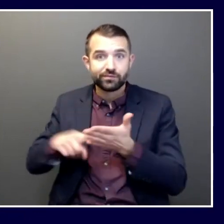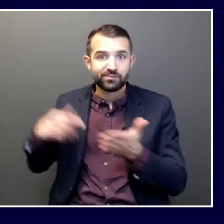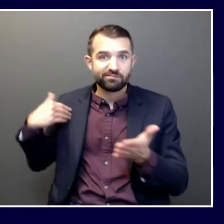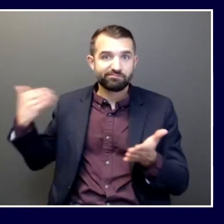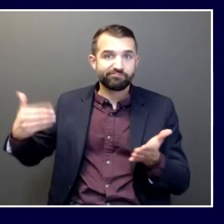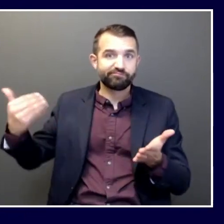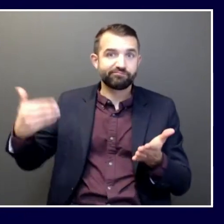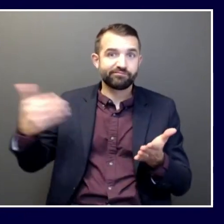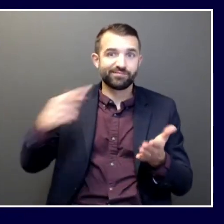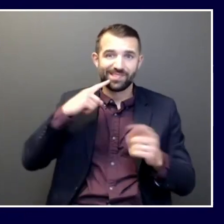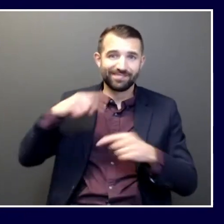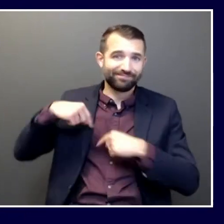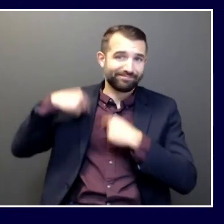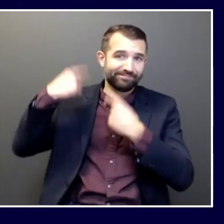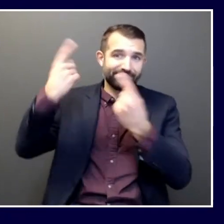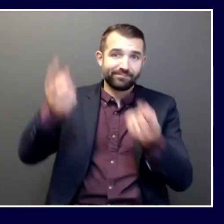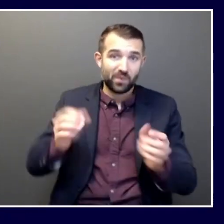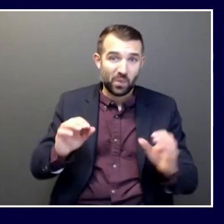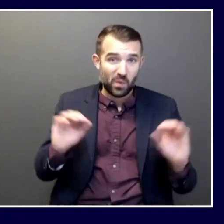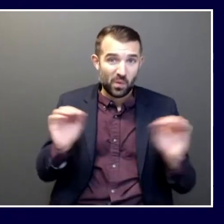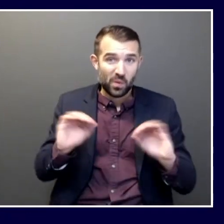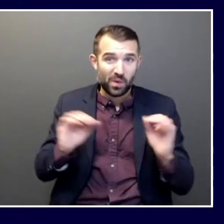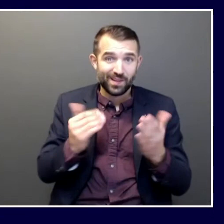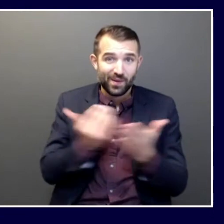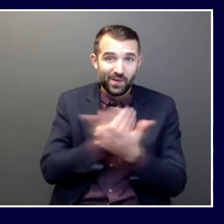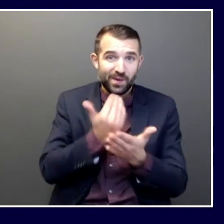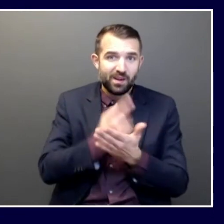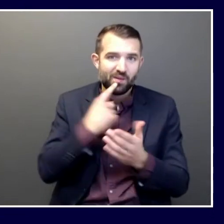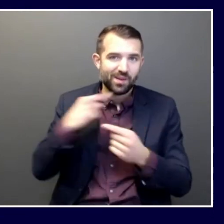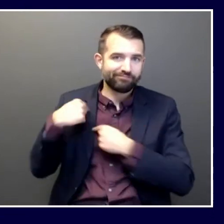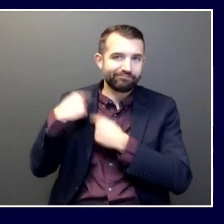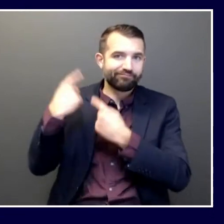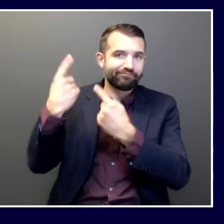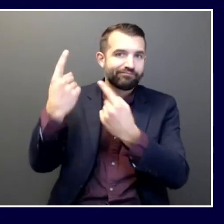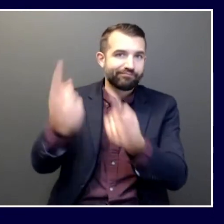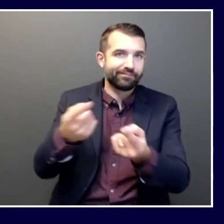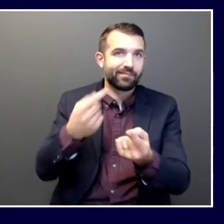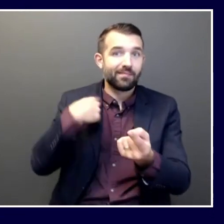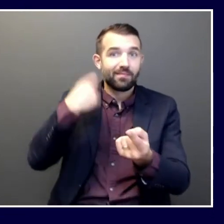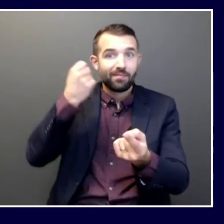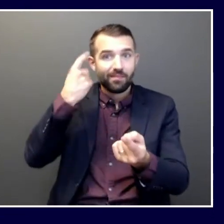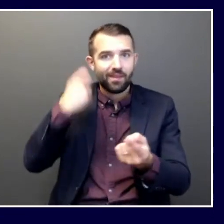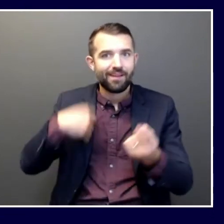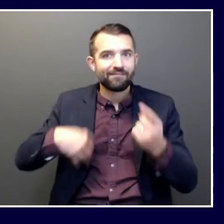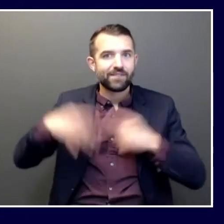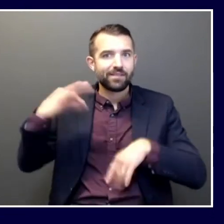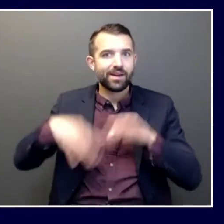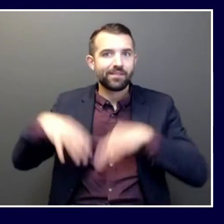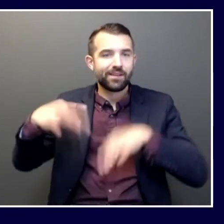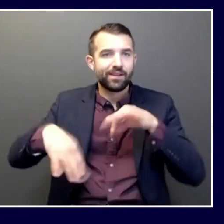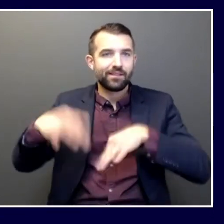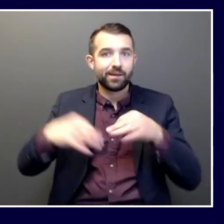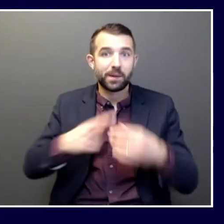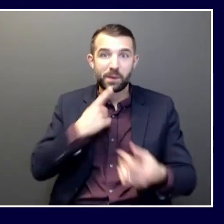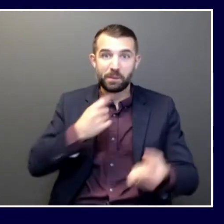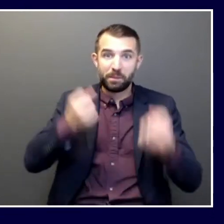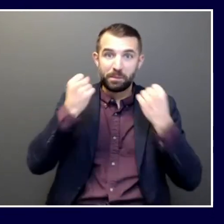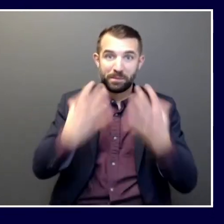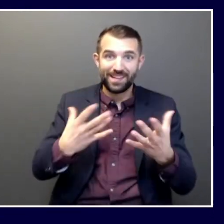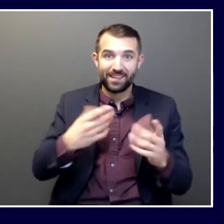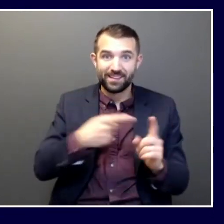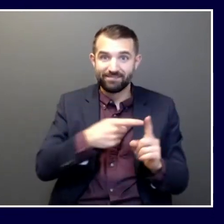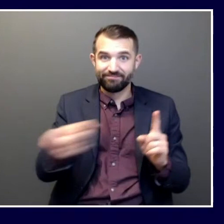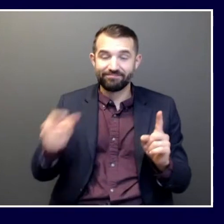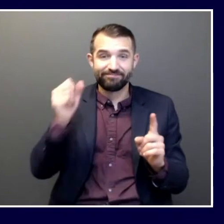Although it has detected more cases lately among individuals who have died, That's not a new feature. We've